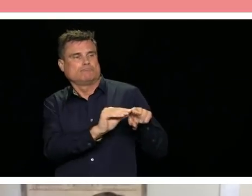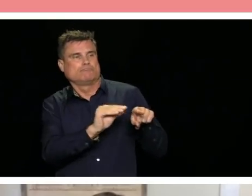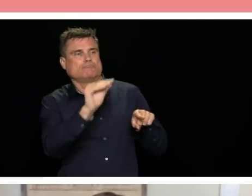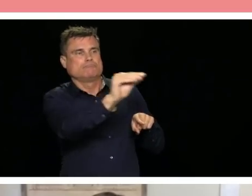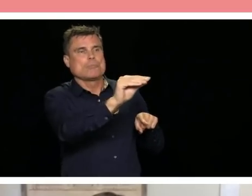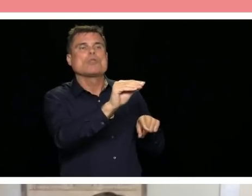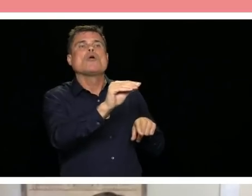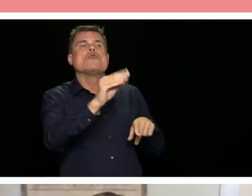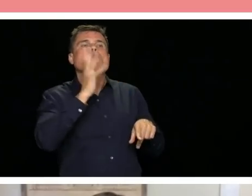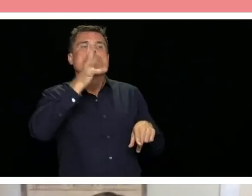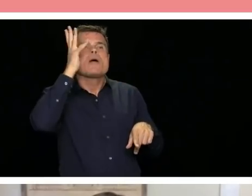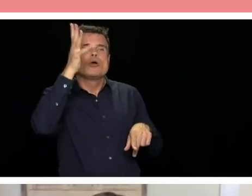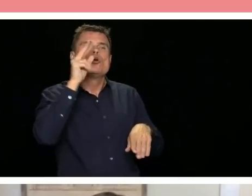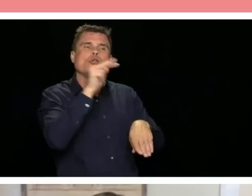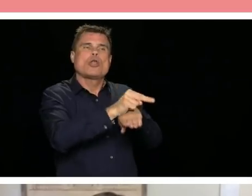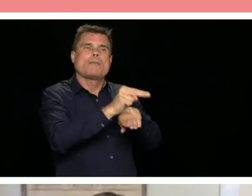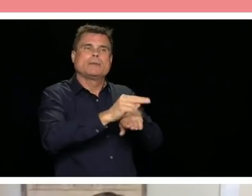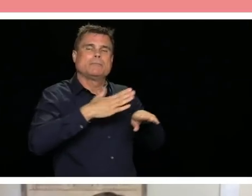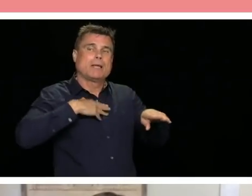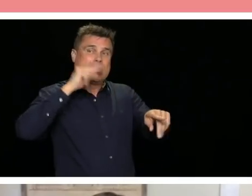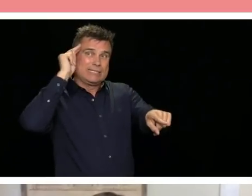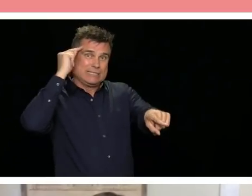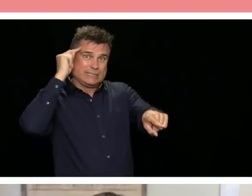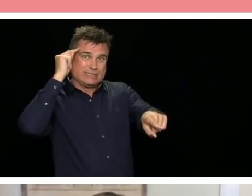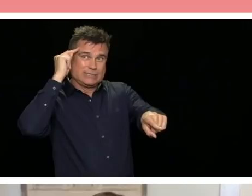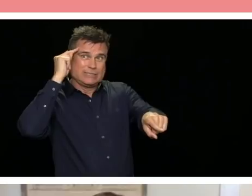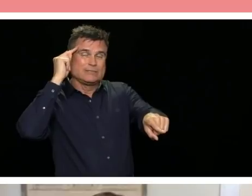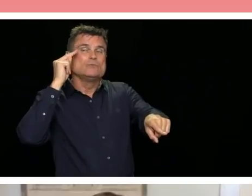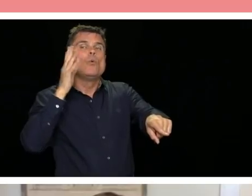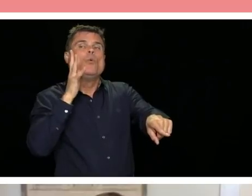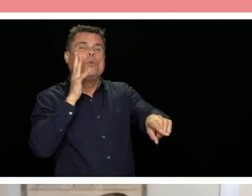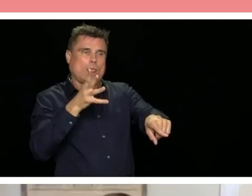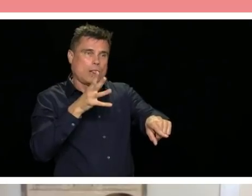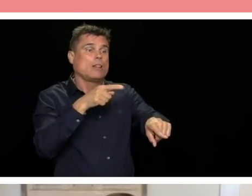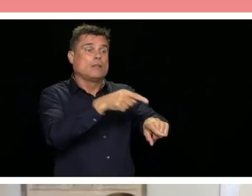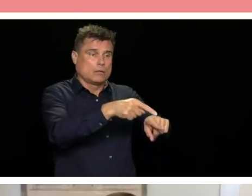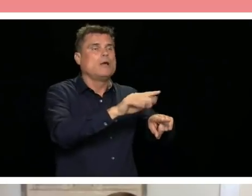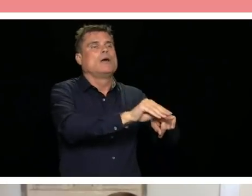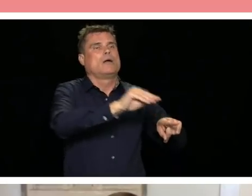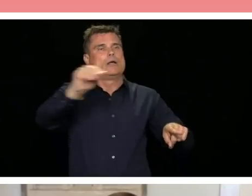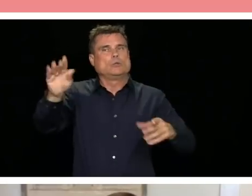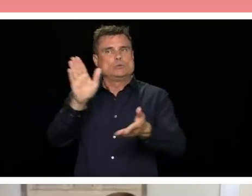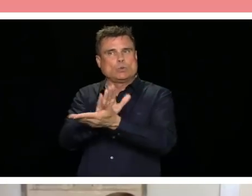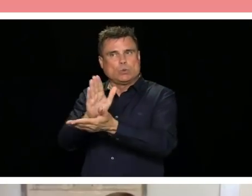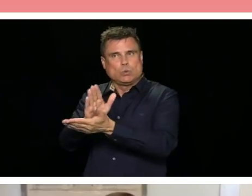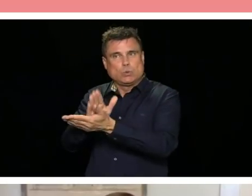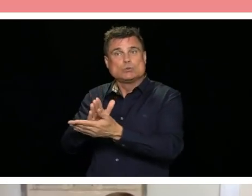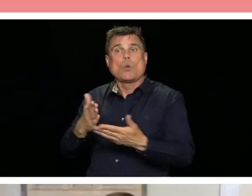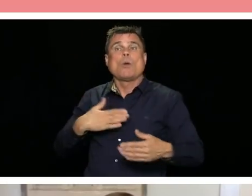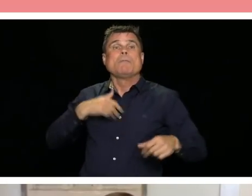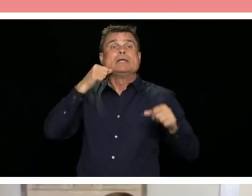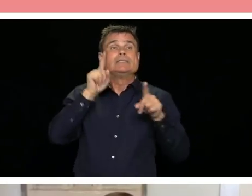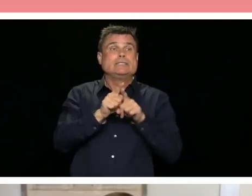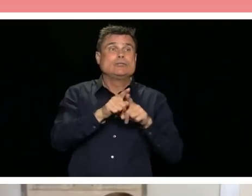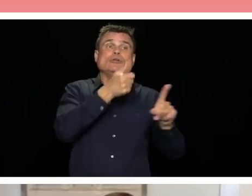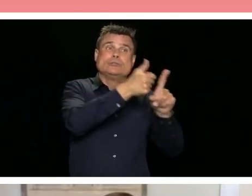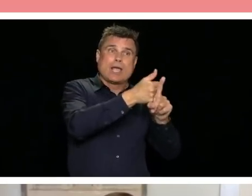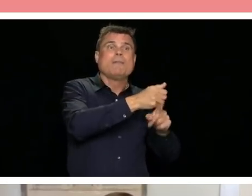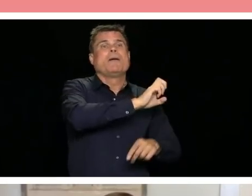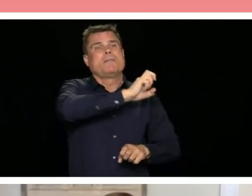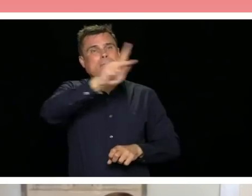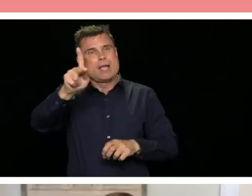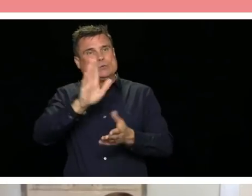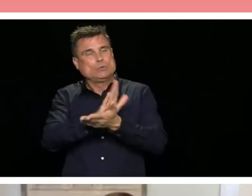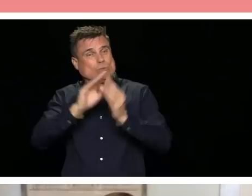I feel reassured with everything in the back end. I'm not concerned, but more importantly is my sister and